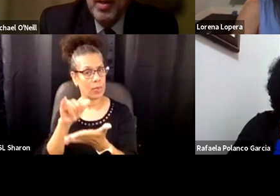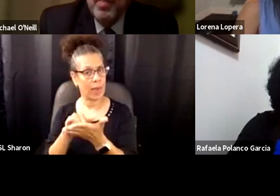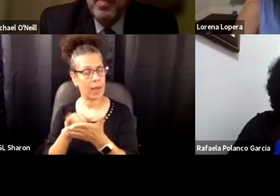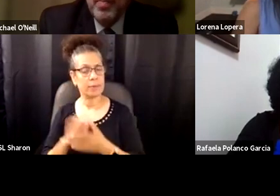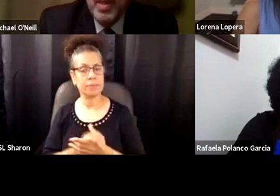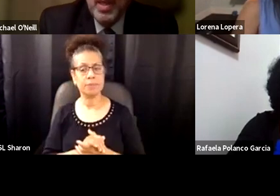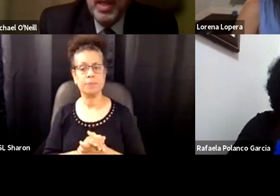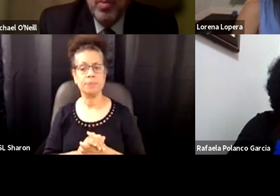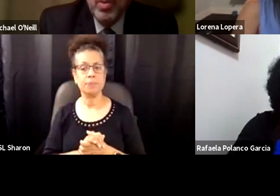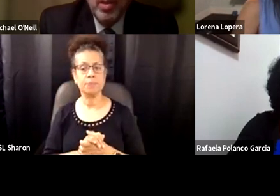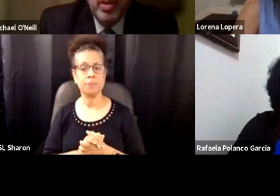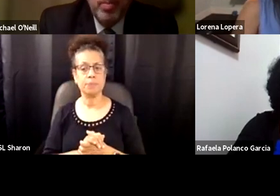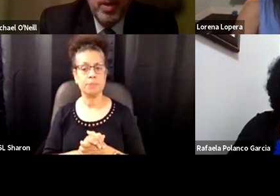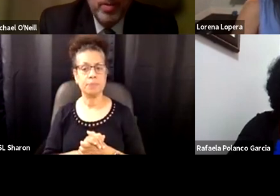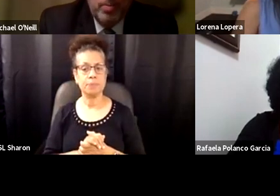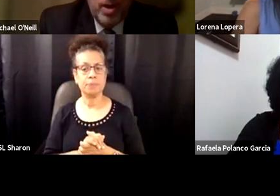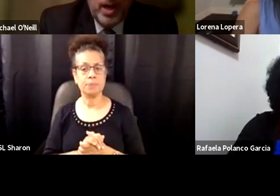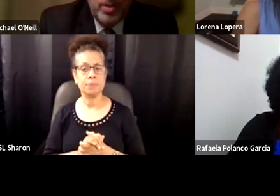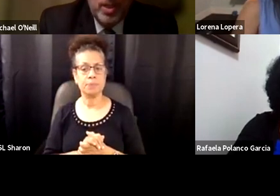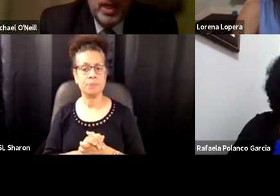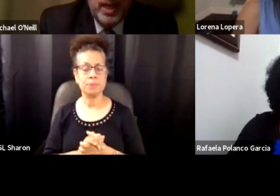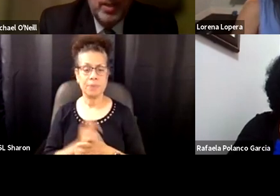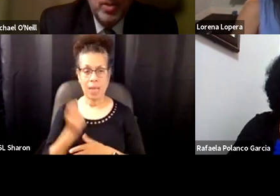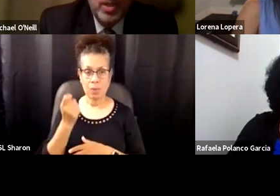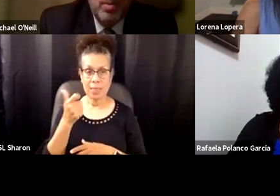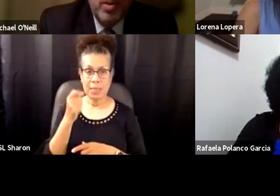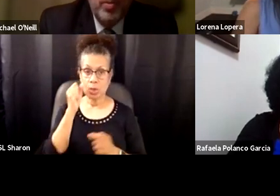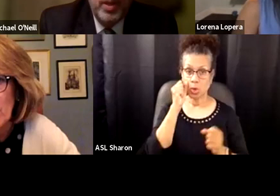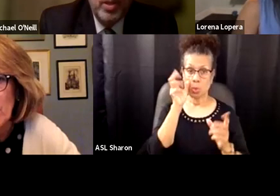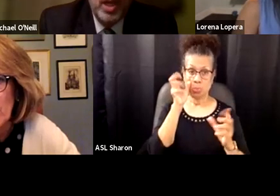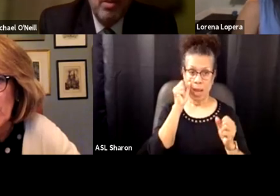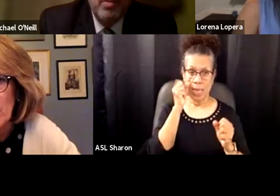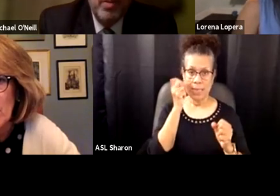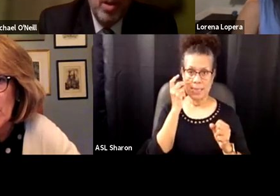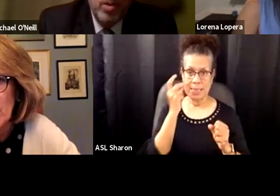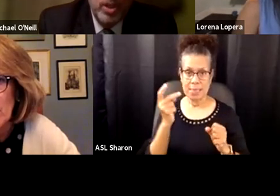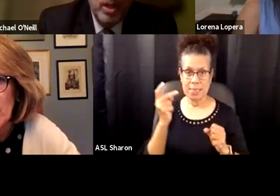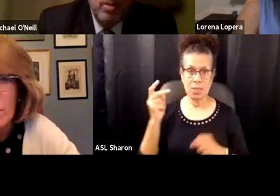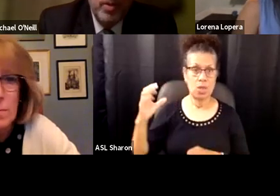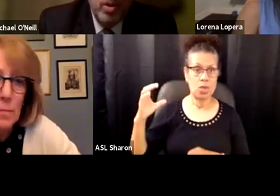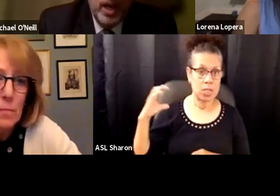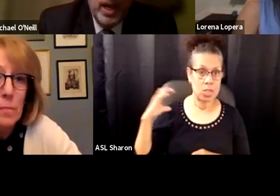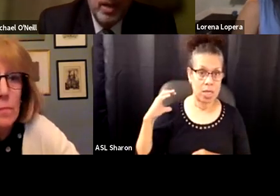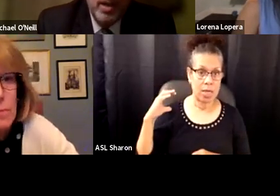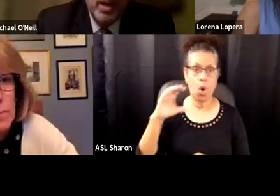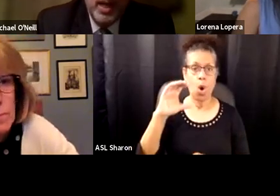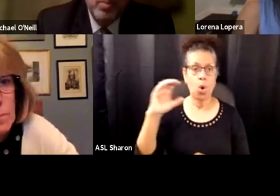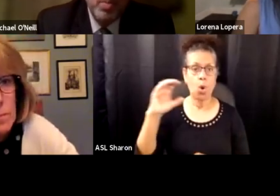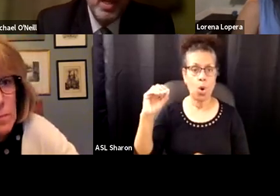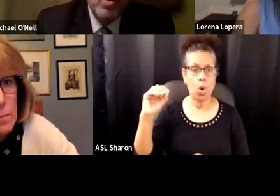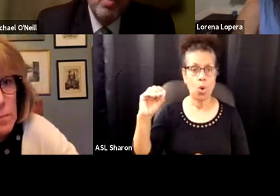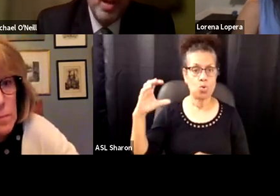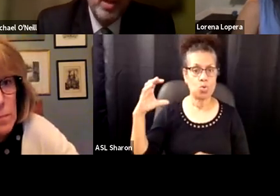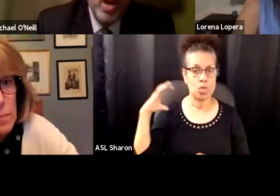and it was a little bit of a surprise tonight to see both the chair of or co-chair of kokak